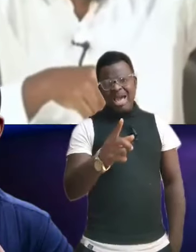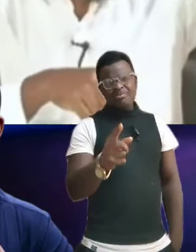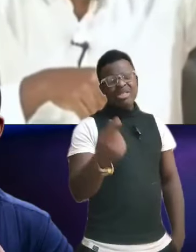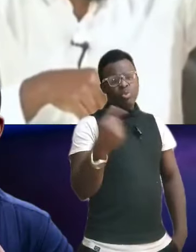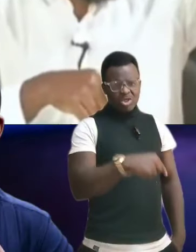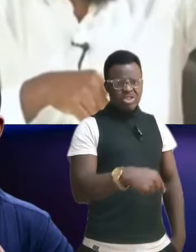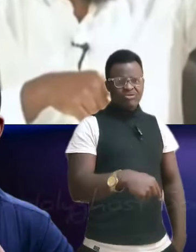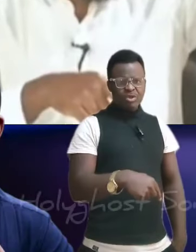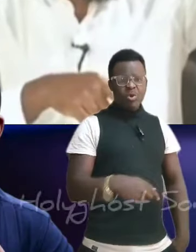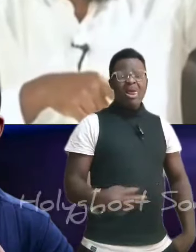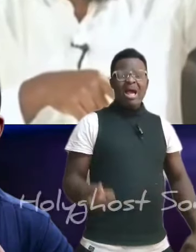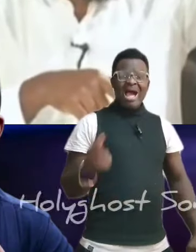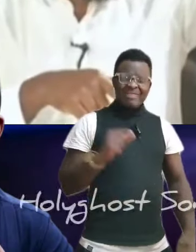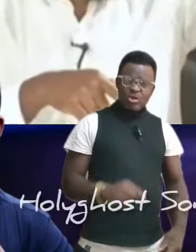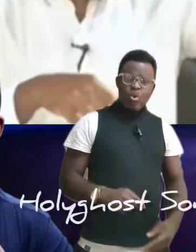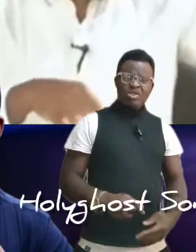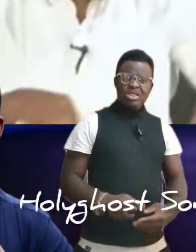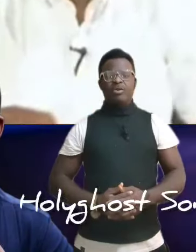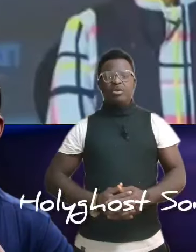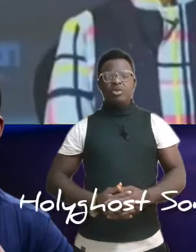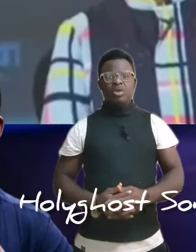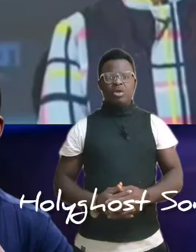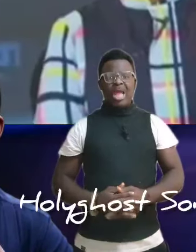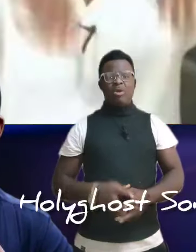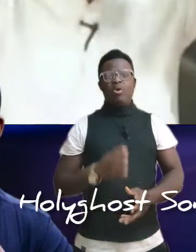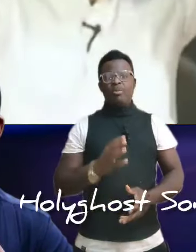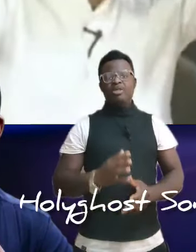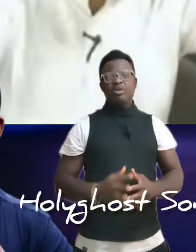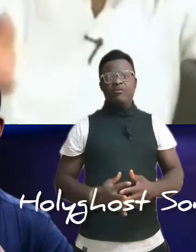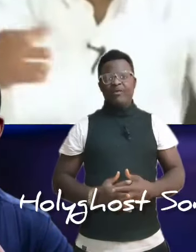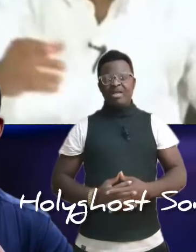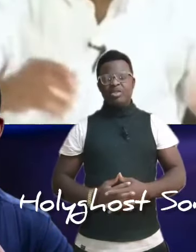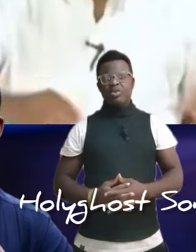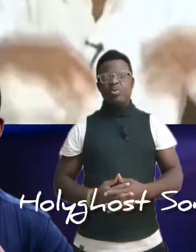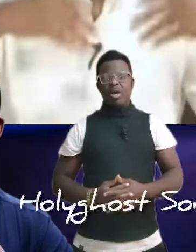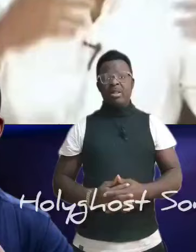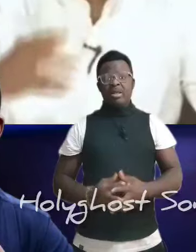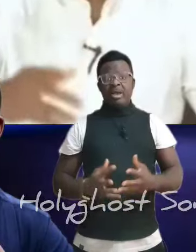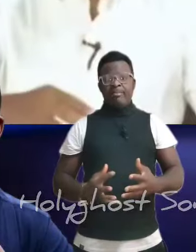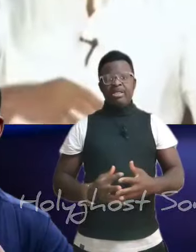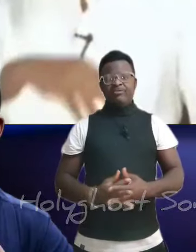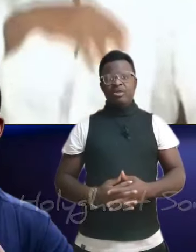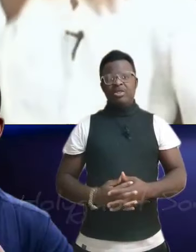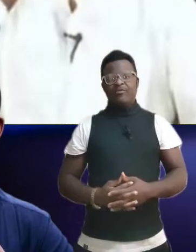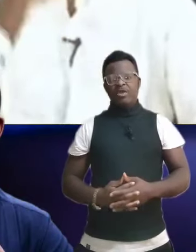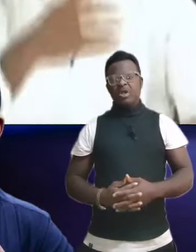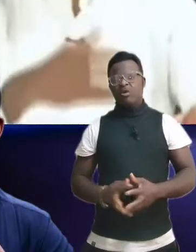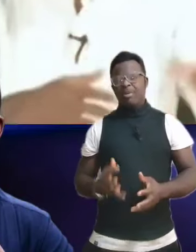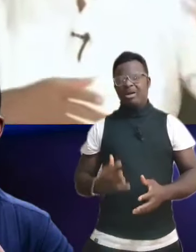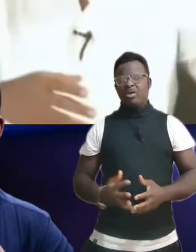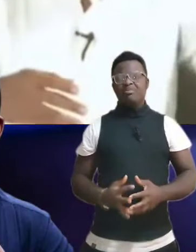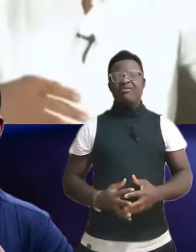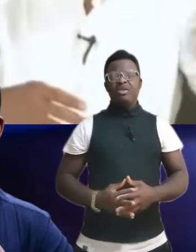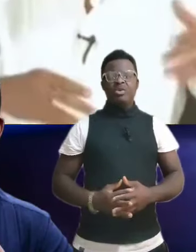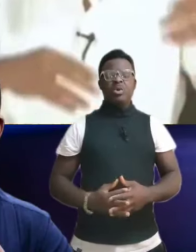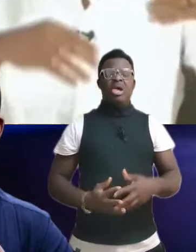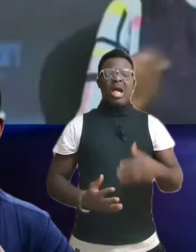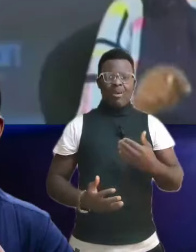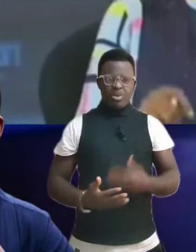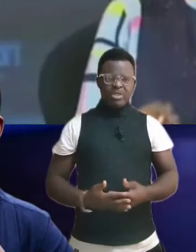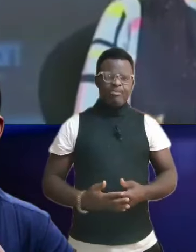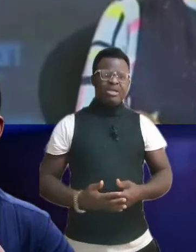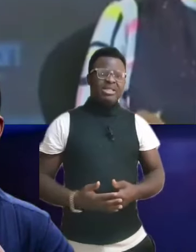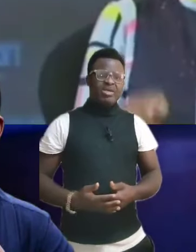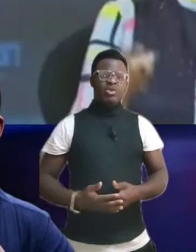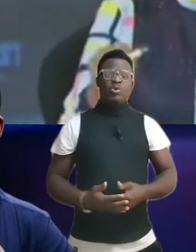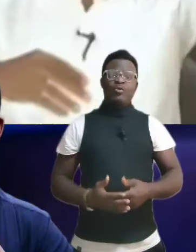protest is coming on October 1. Are you sure that protest will hold? Protest will always hold. With what is going on now, listen, is anybody going to allow their